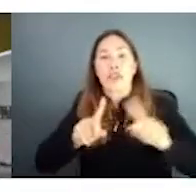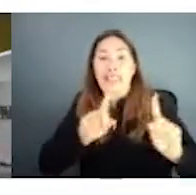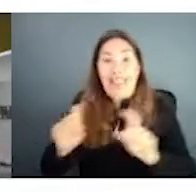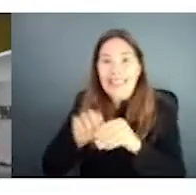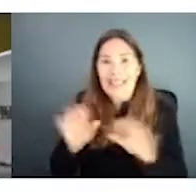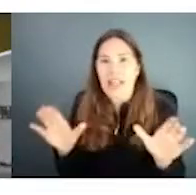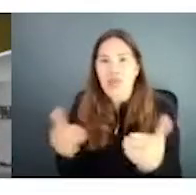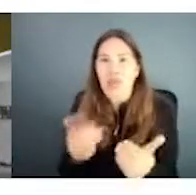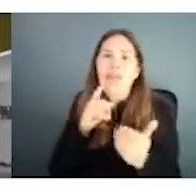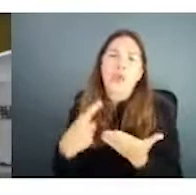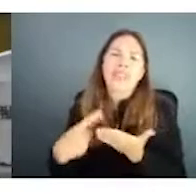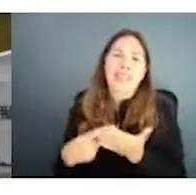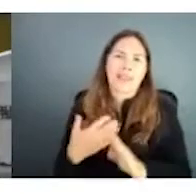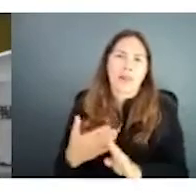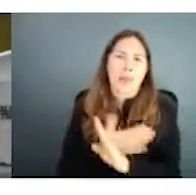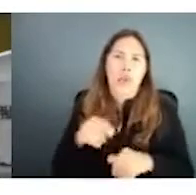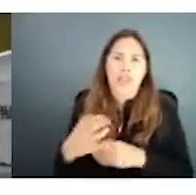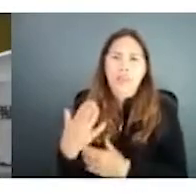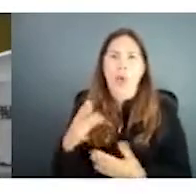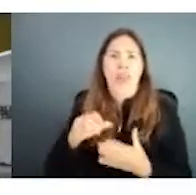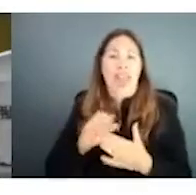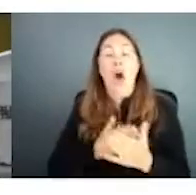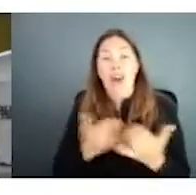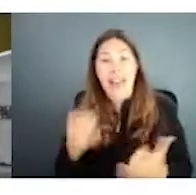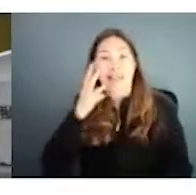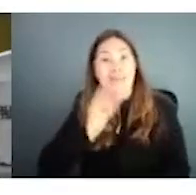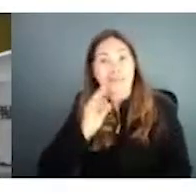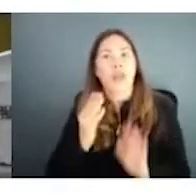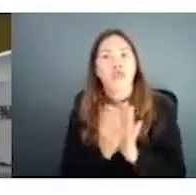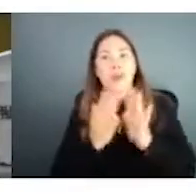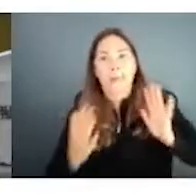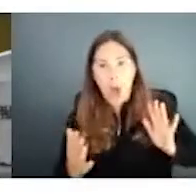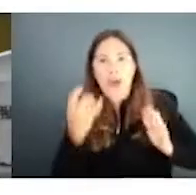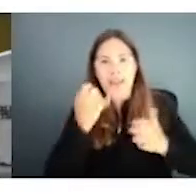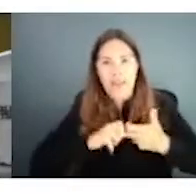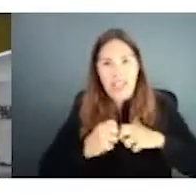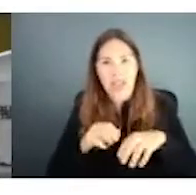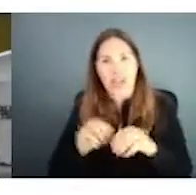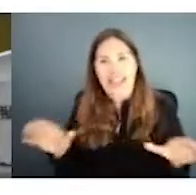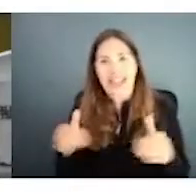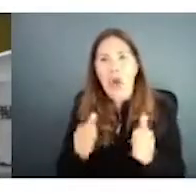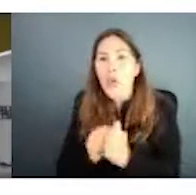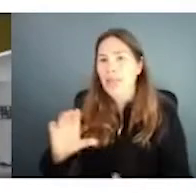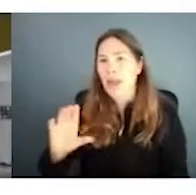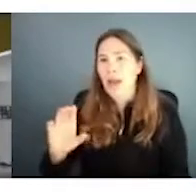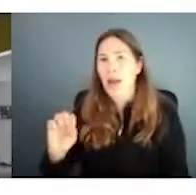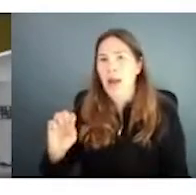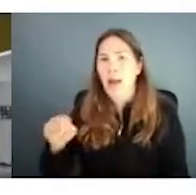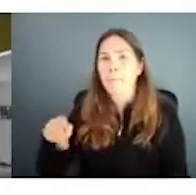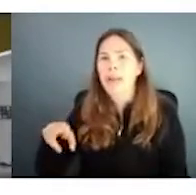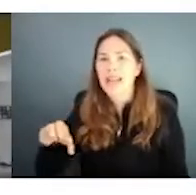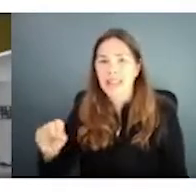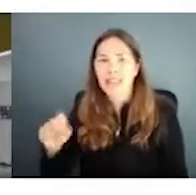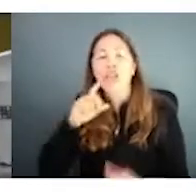was a lot of discussion earlier that now that we've been through this remotely, if you're having issues in the classroom with Compass, you can still